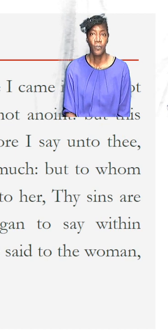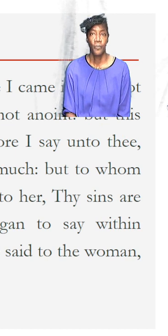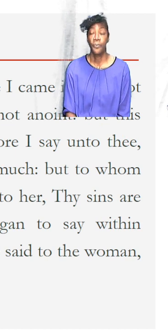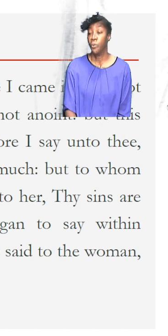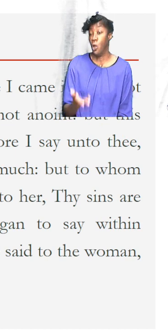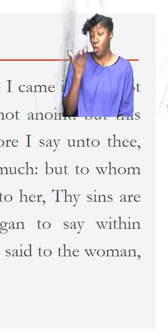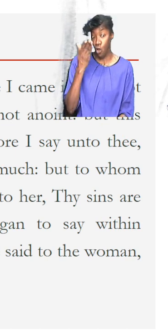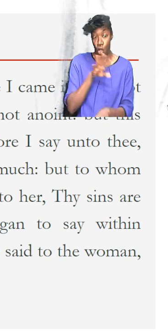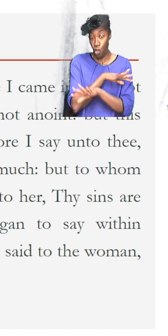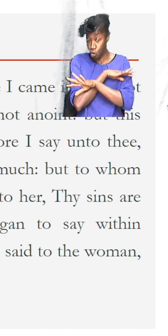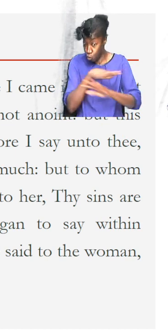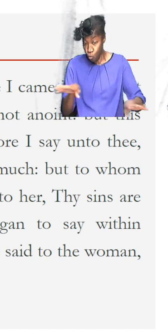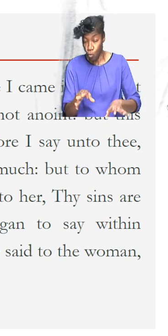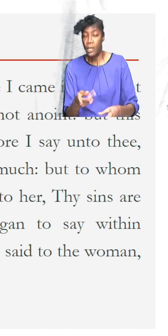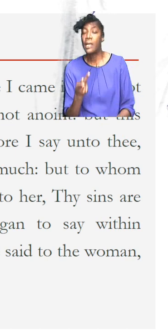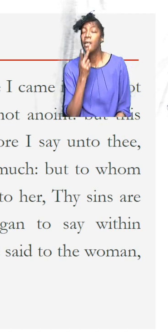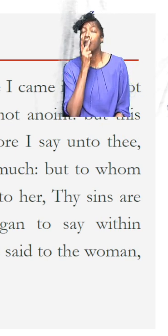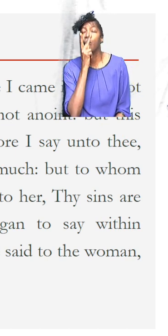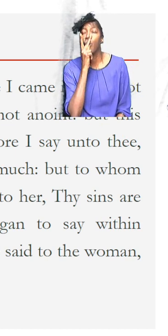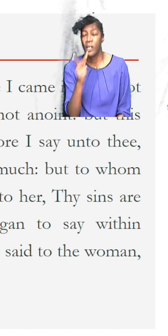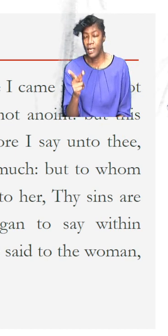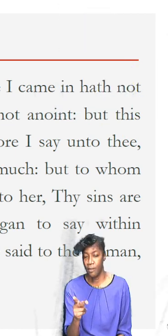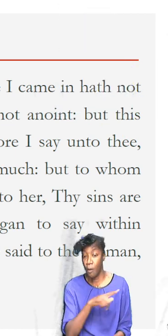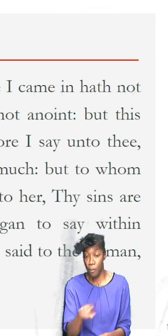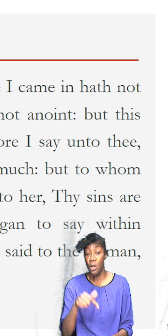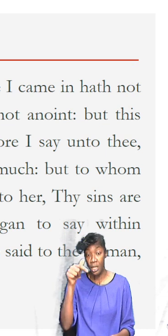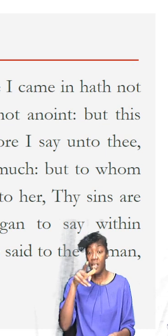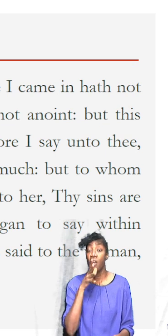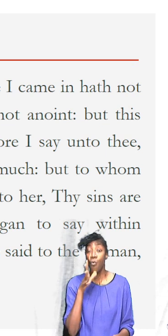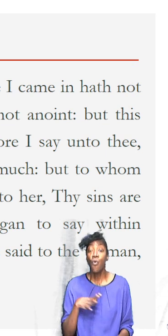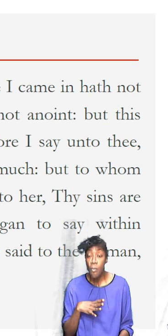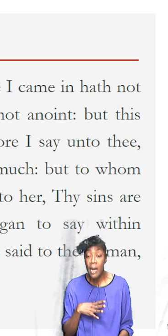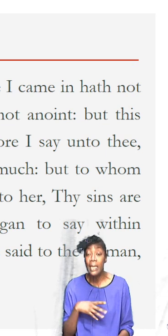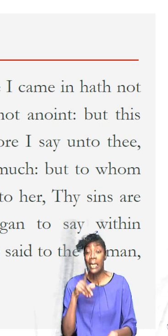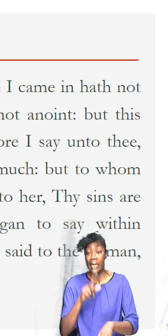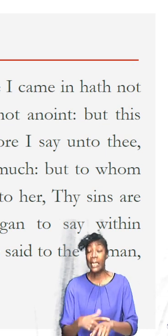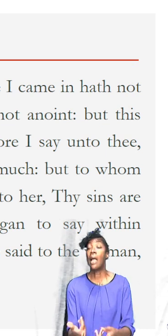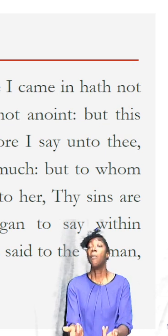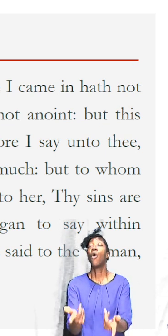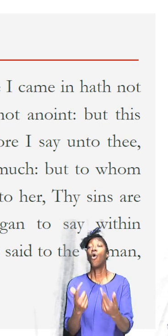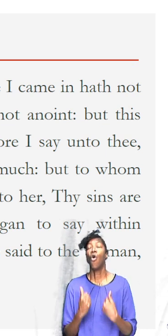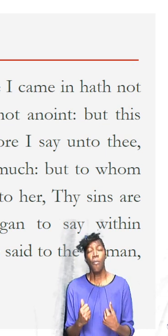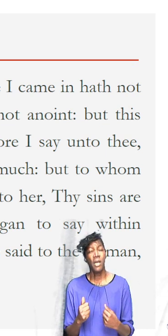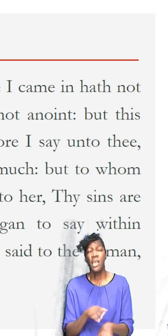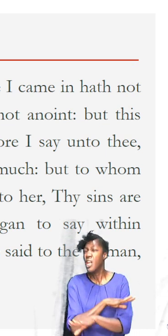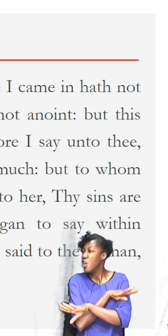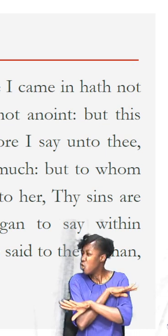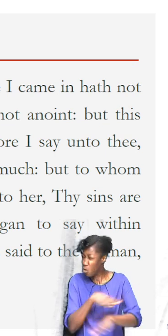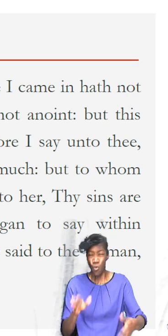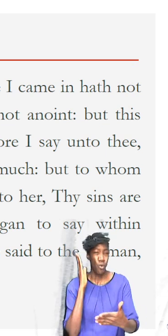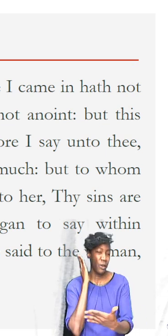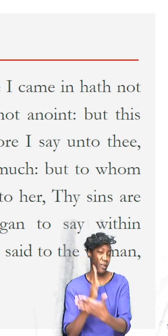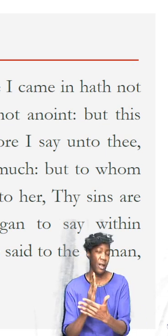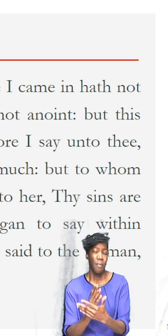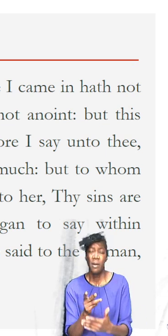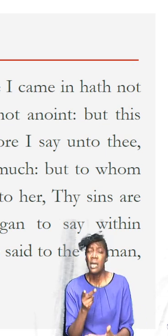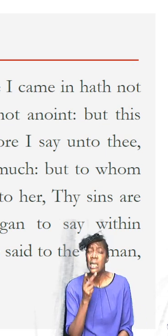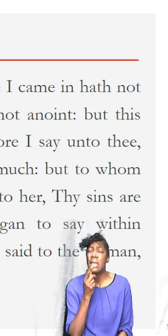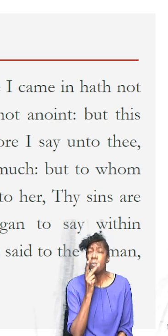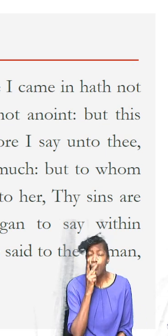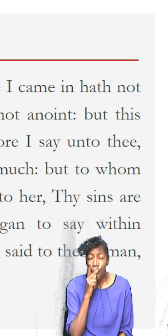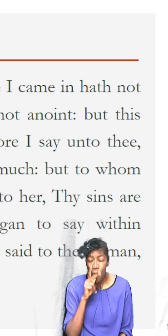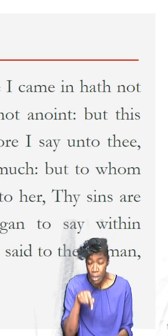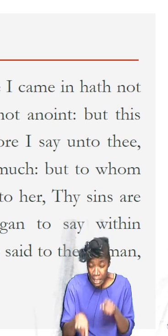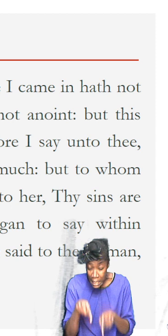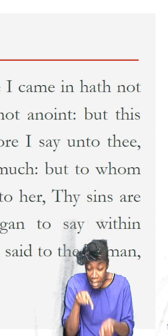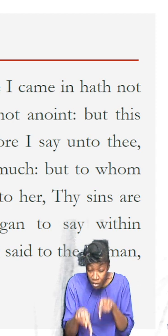Thou gavest me no kiss, but this woman, since the time I came in, hath not ceased to kiss my feet.